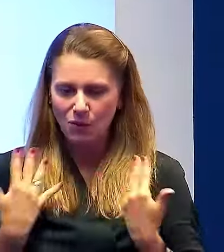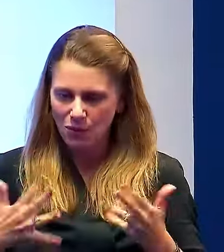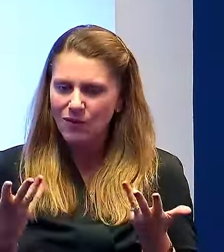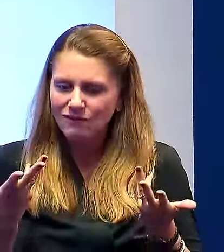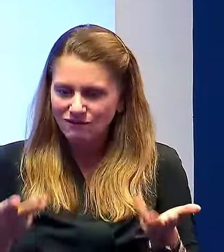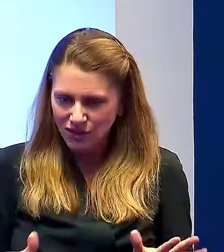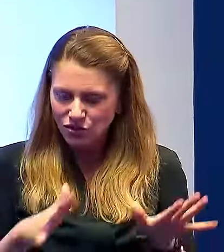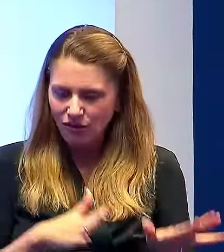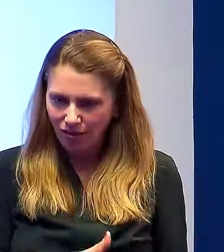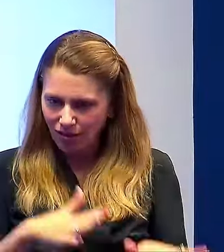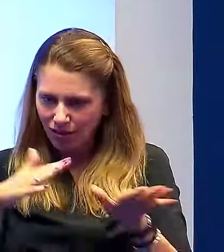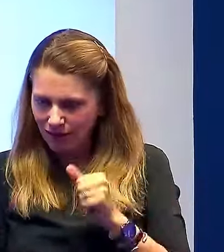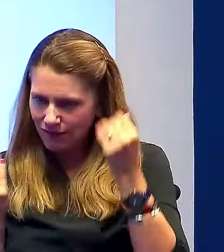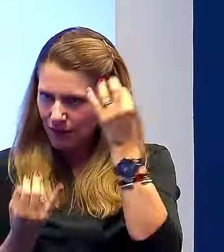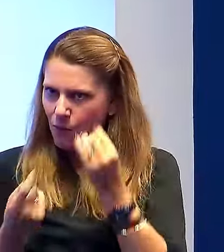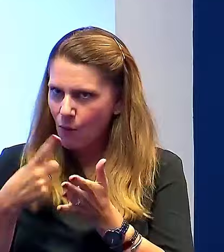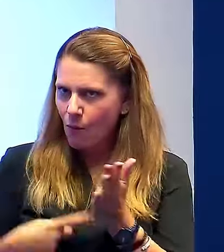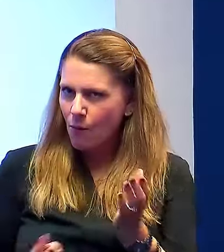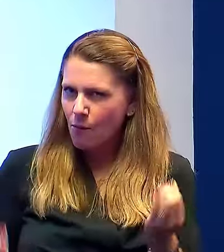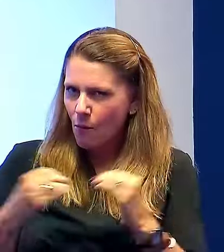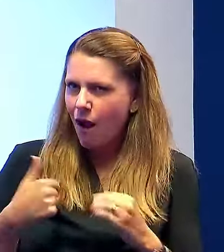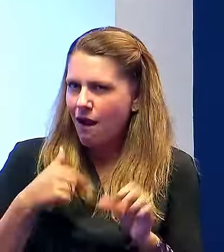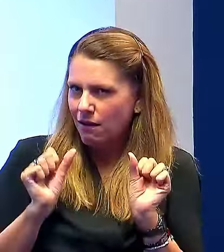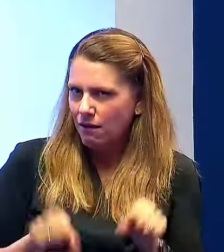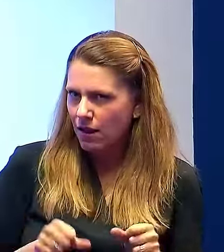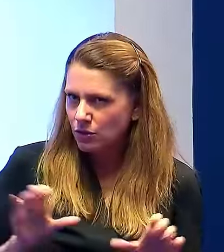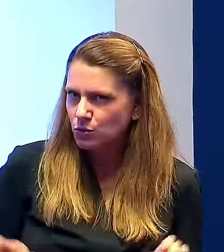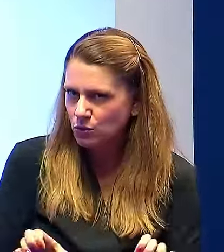what more you can do. Thank you.